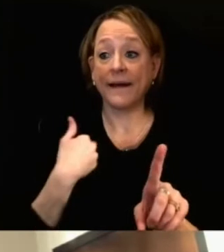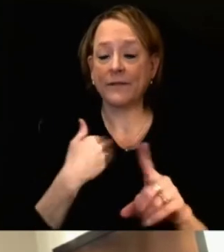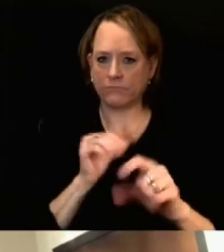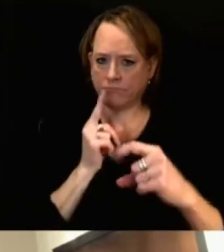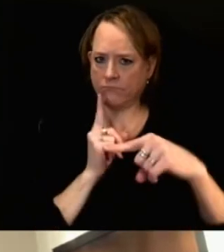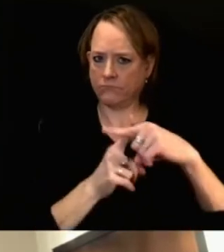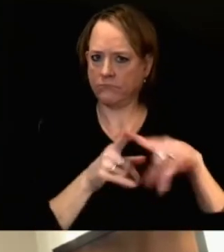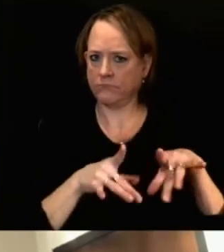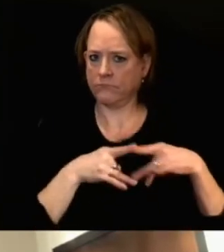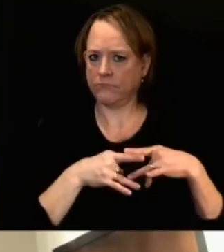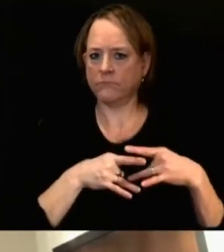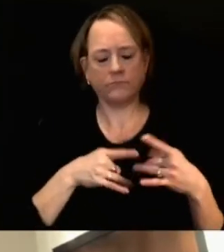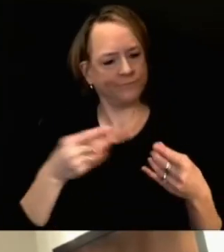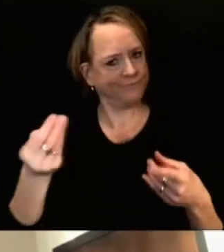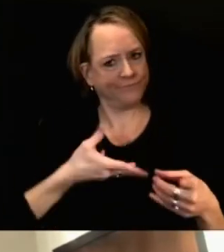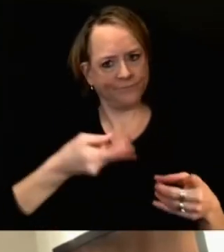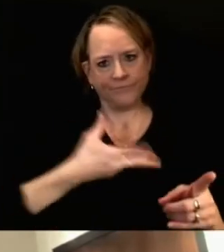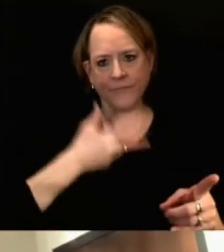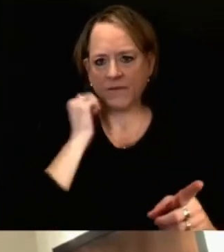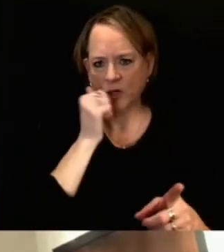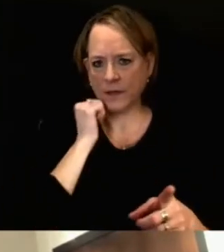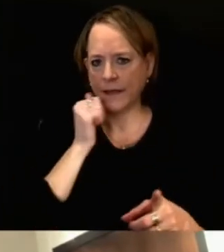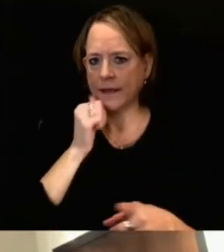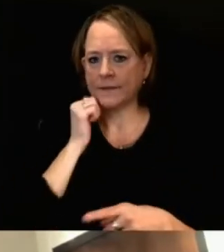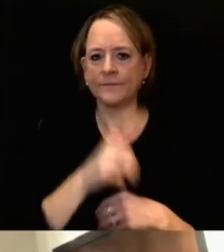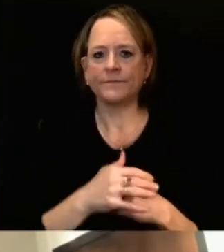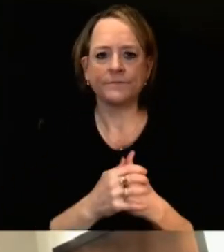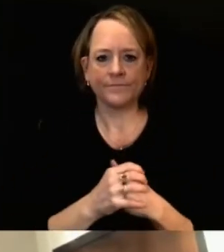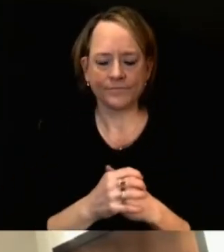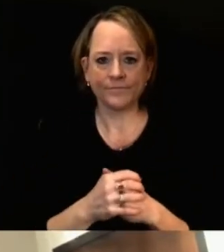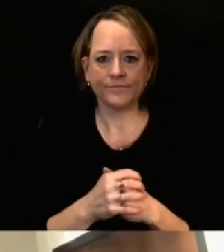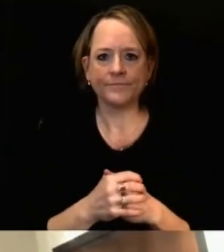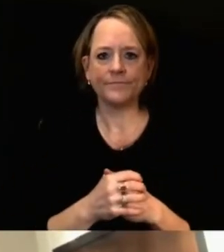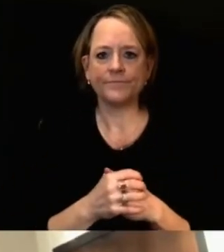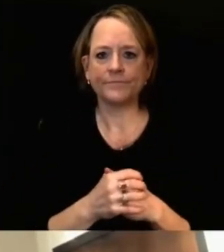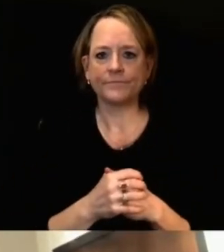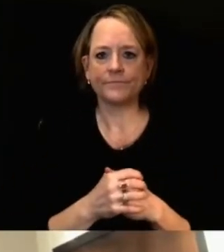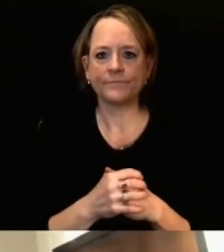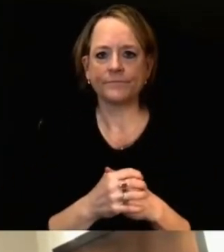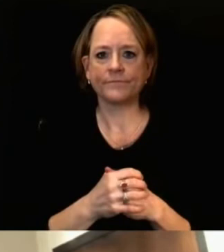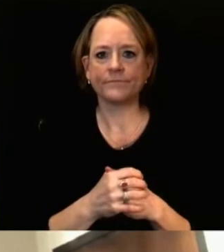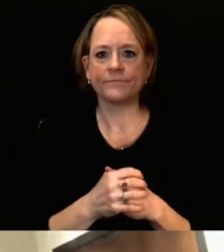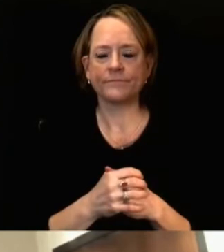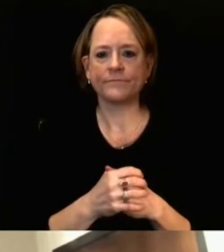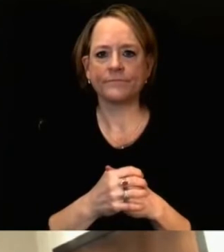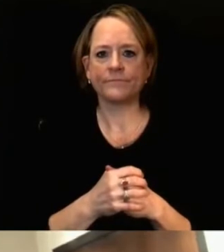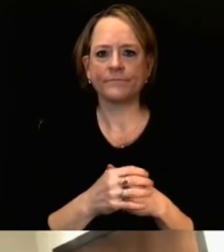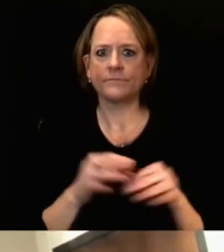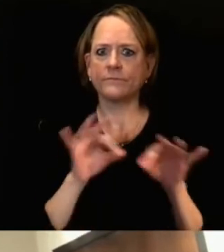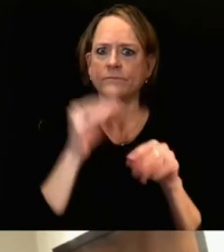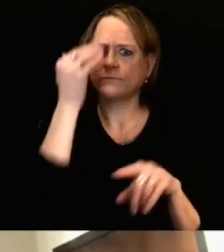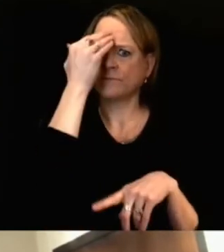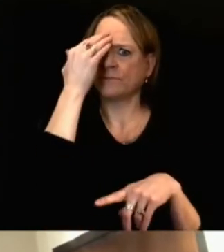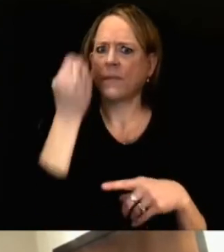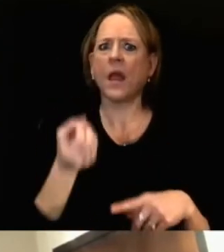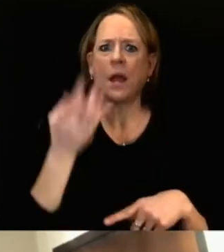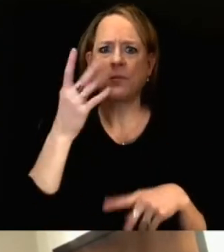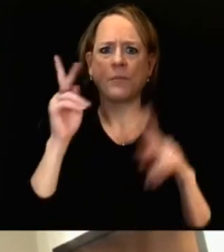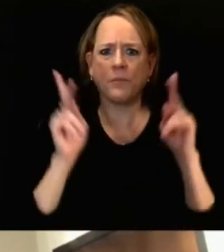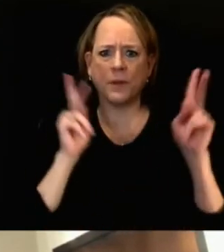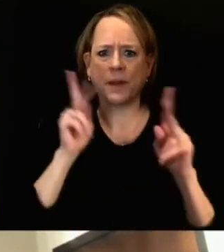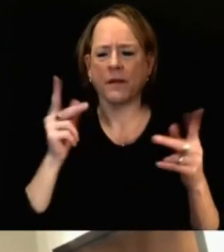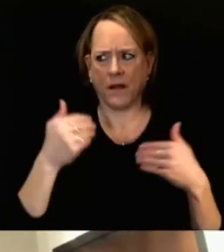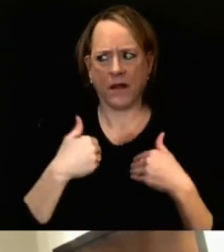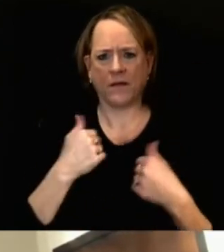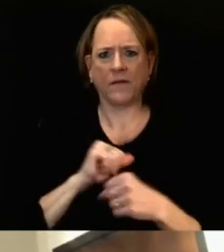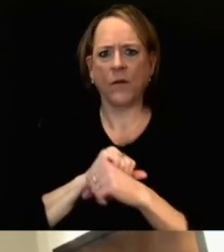basis. It's important to know how many people test positive, even if they're there for a non-COVID illness, because the type of treatment and the type of